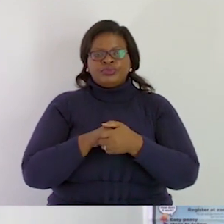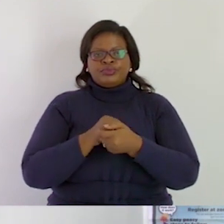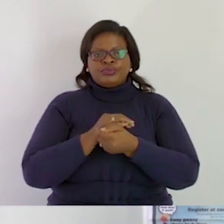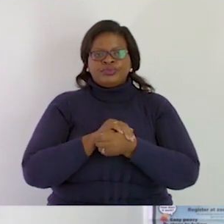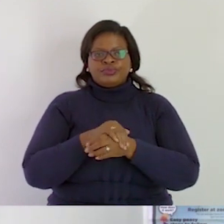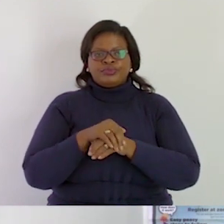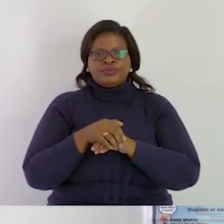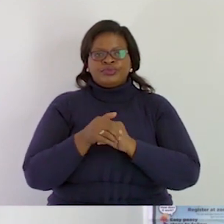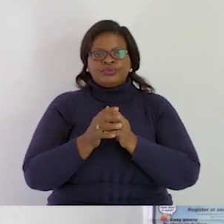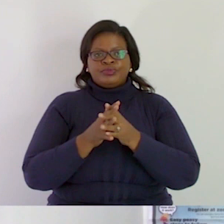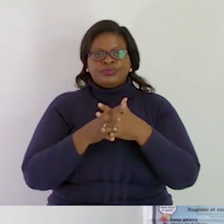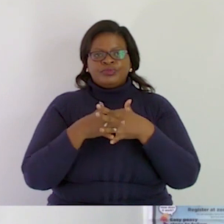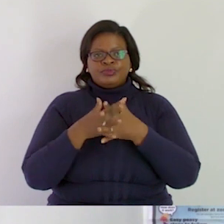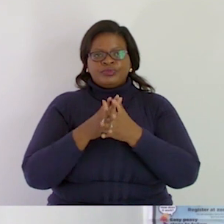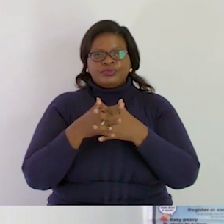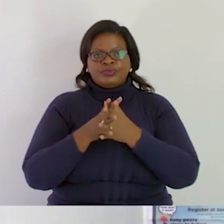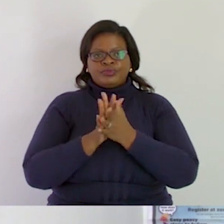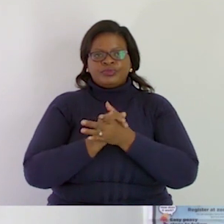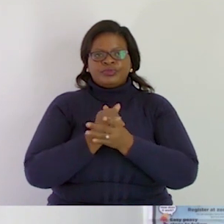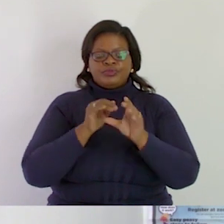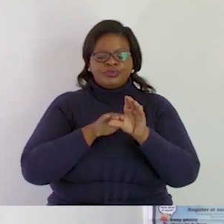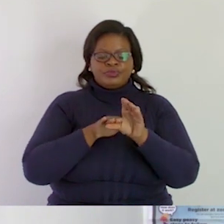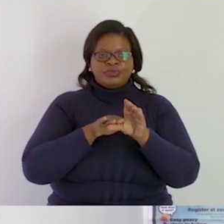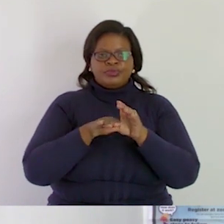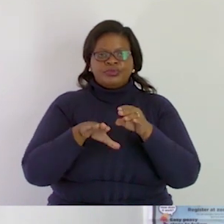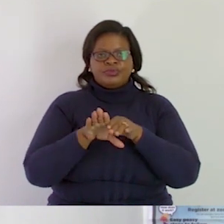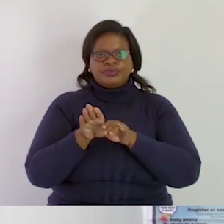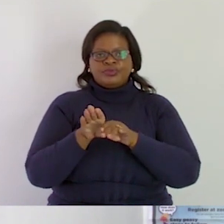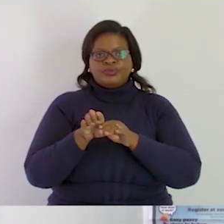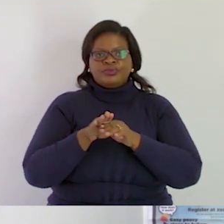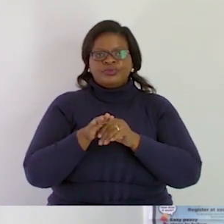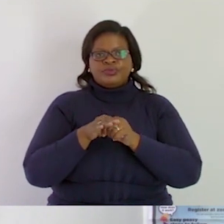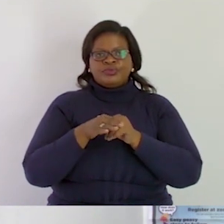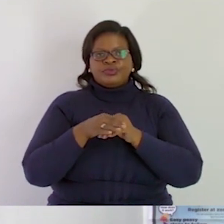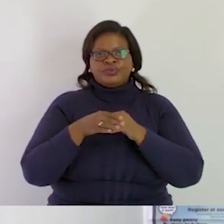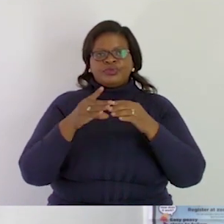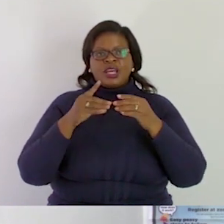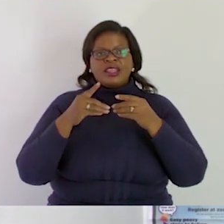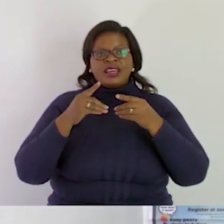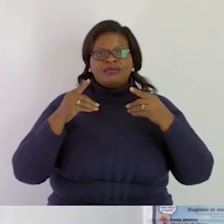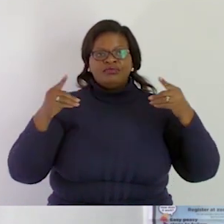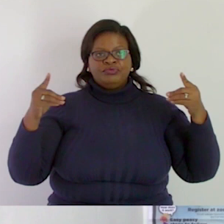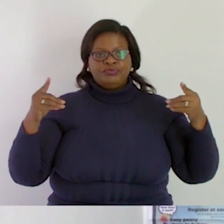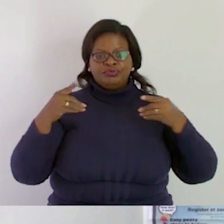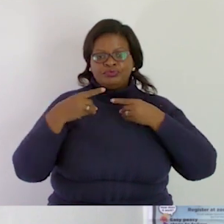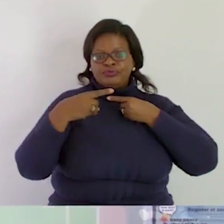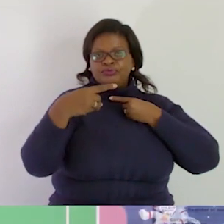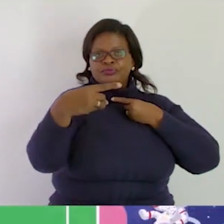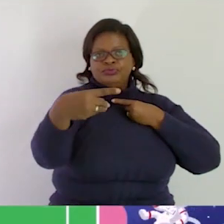sanitized in between fingers, and we keep the social distance by